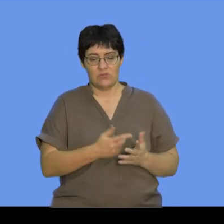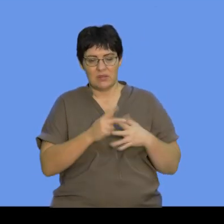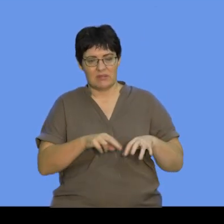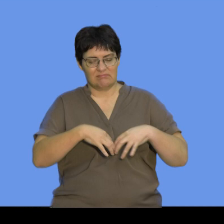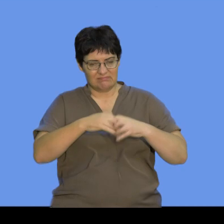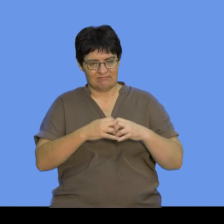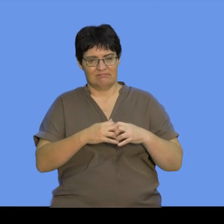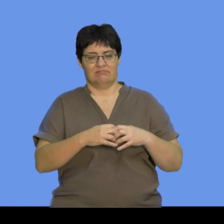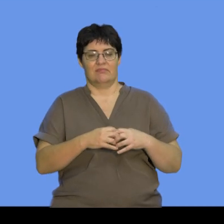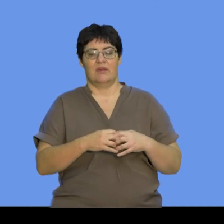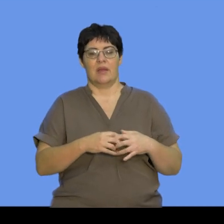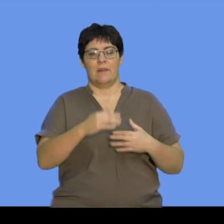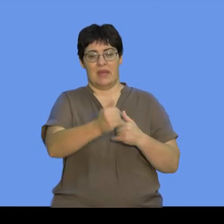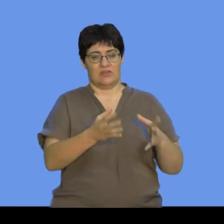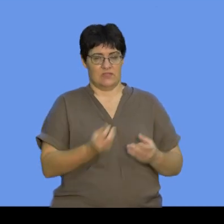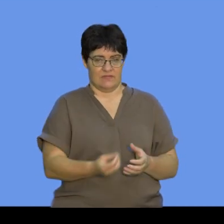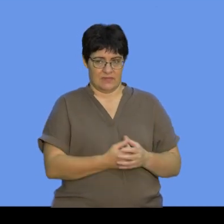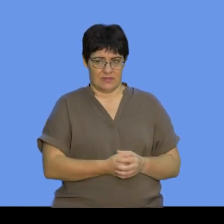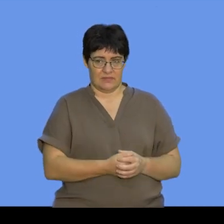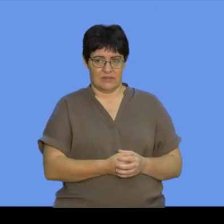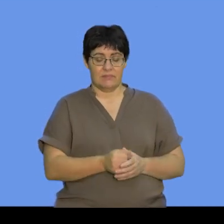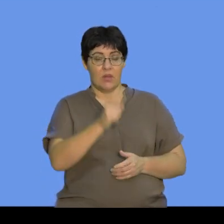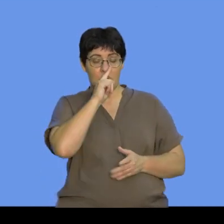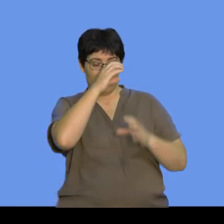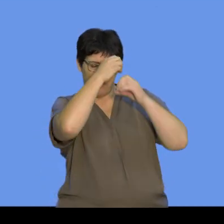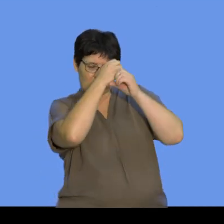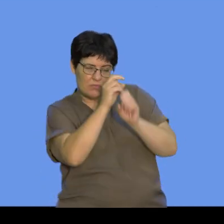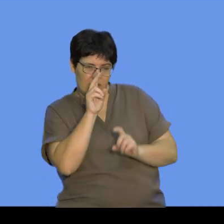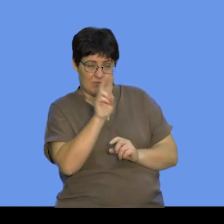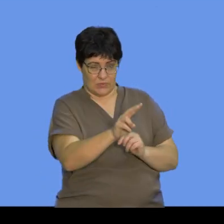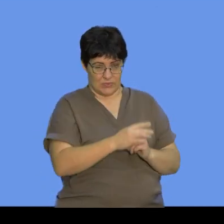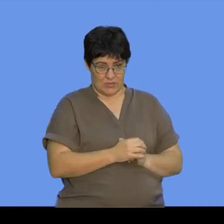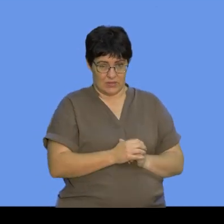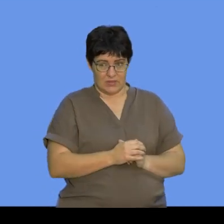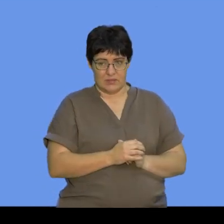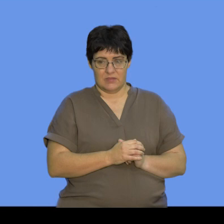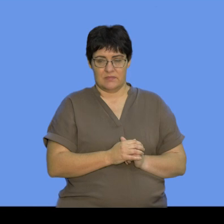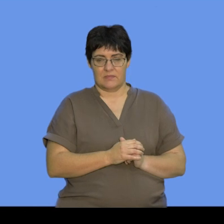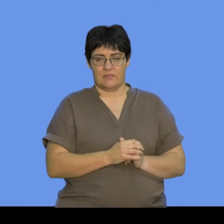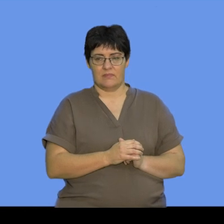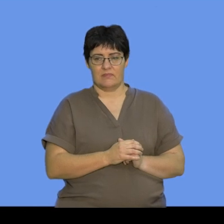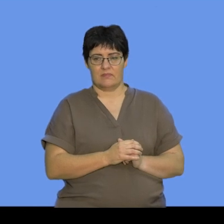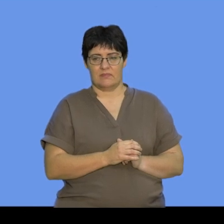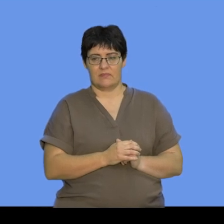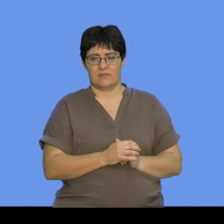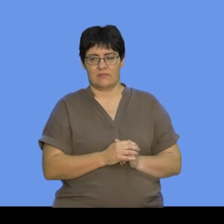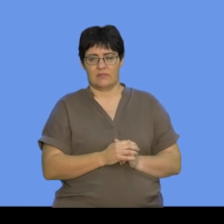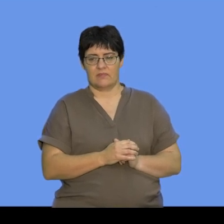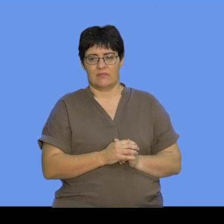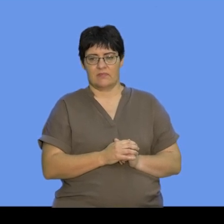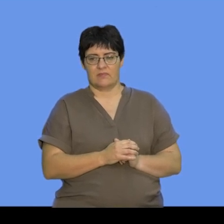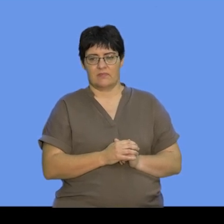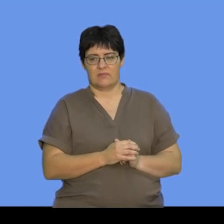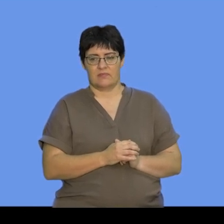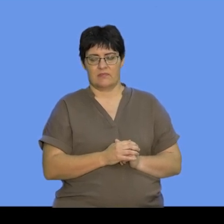packaged, right? Okay, now if you look at the microscopic view at a particle level, you look at, let's say we've got substance